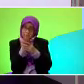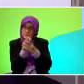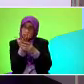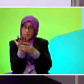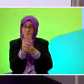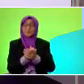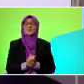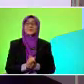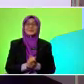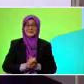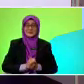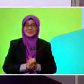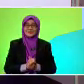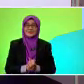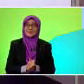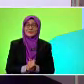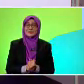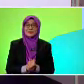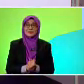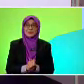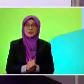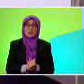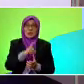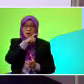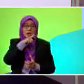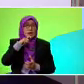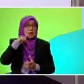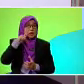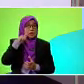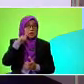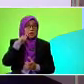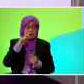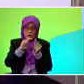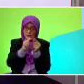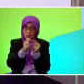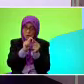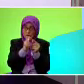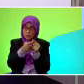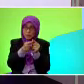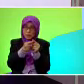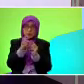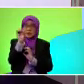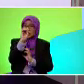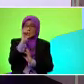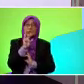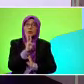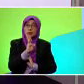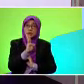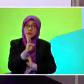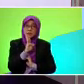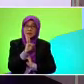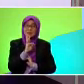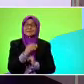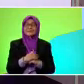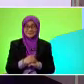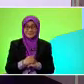content in the prawns have already been taken out during the drying process. So there is no water in